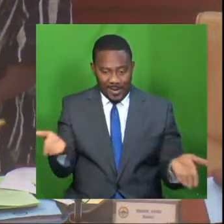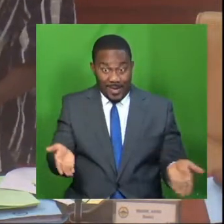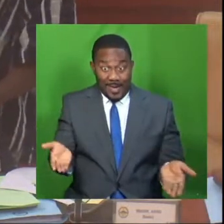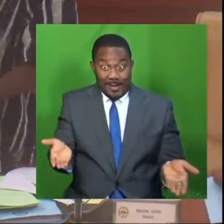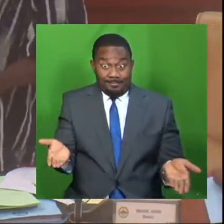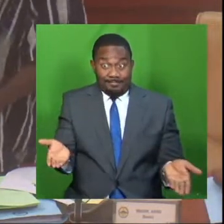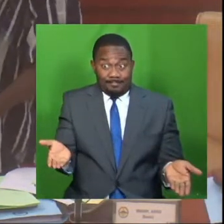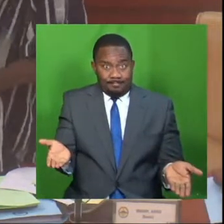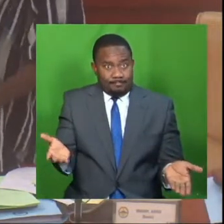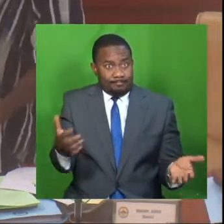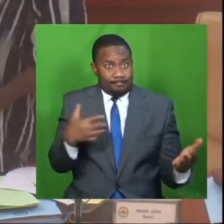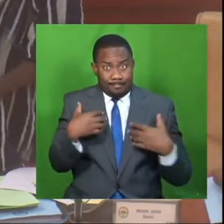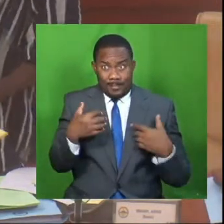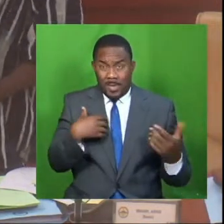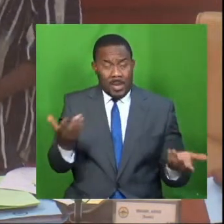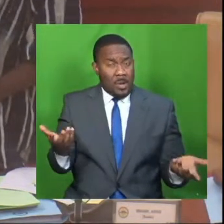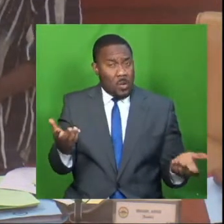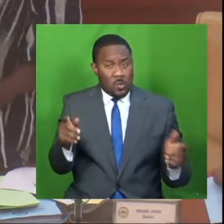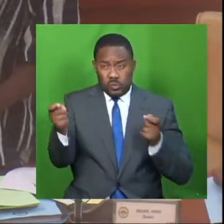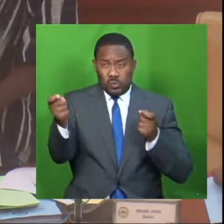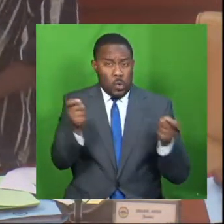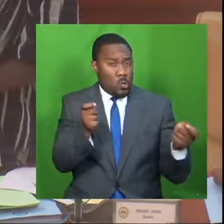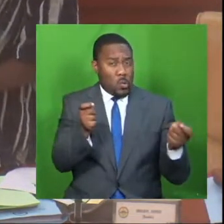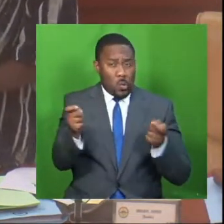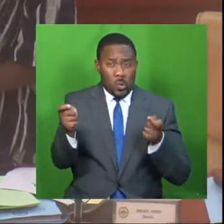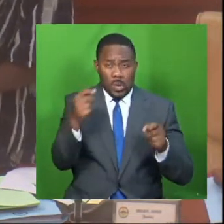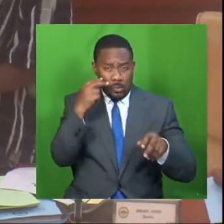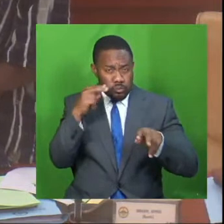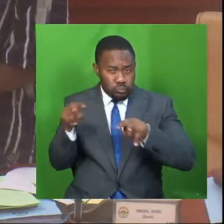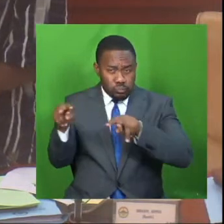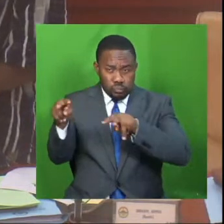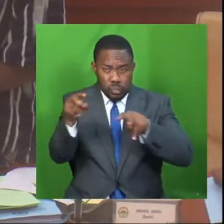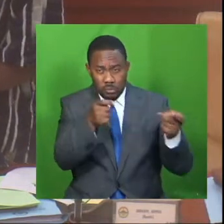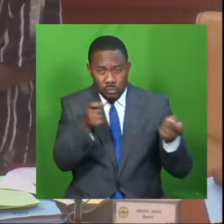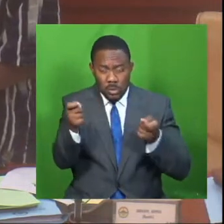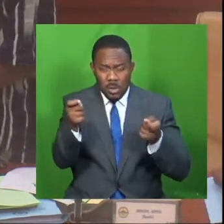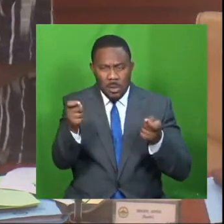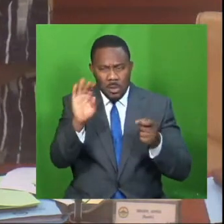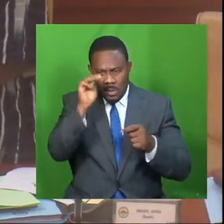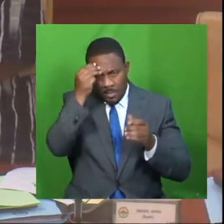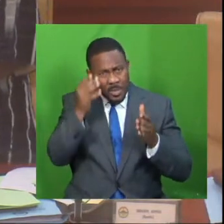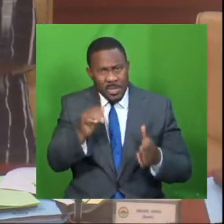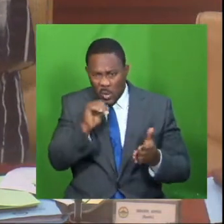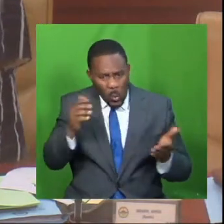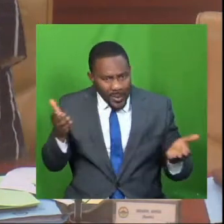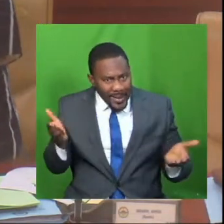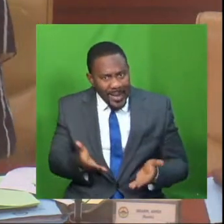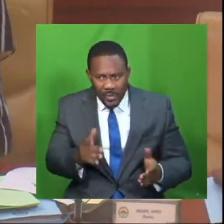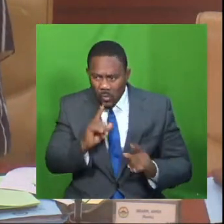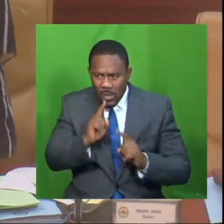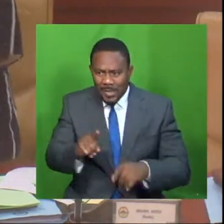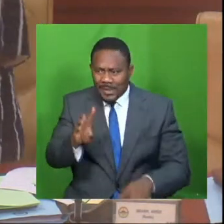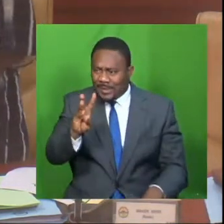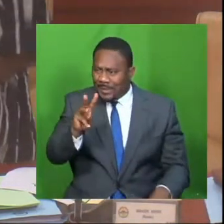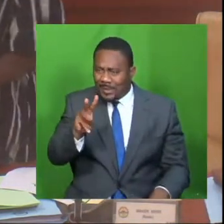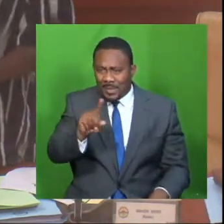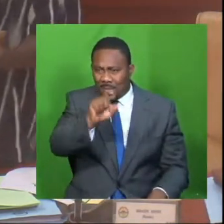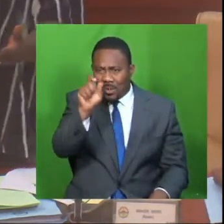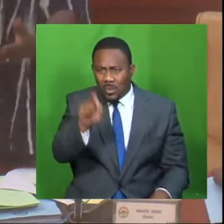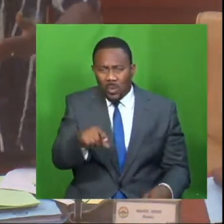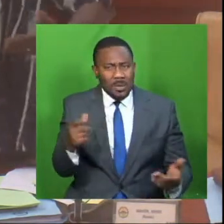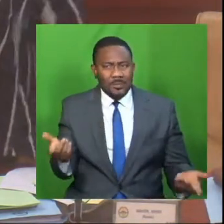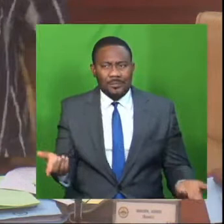any Minister of State should take this directive or this call very seriously. So, Mr. Speaker, I want